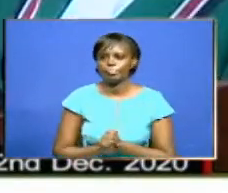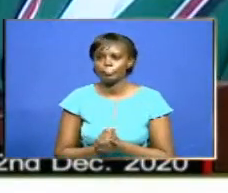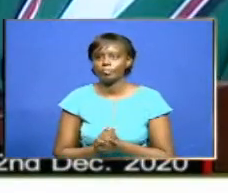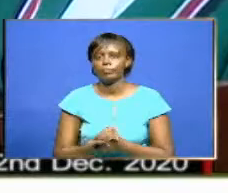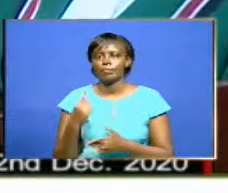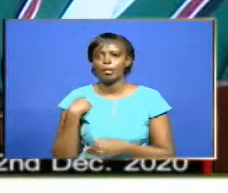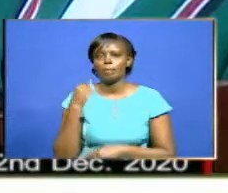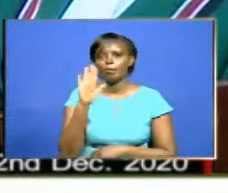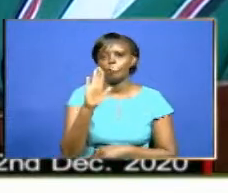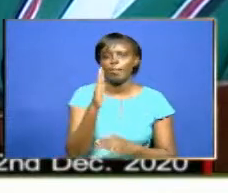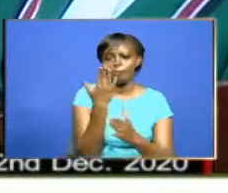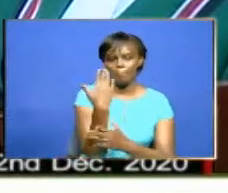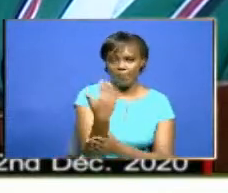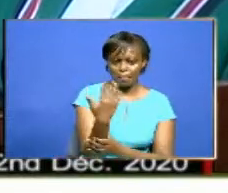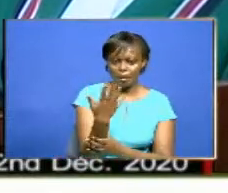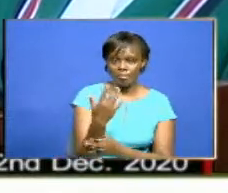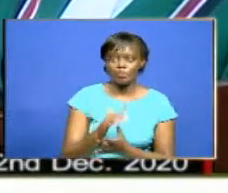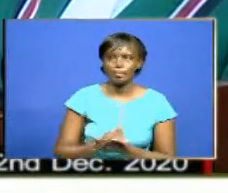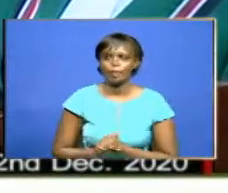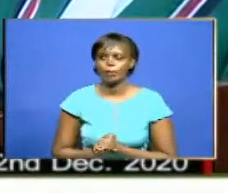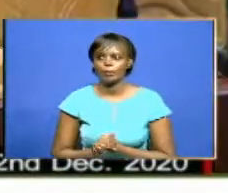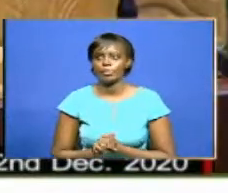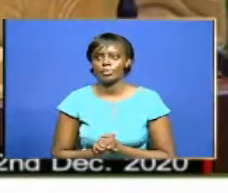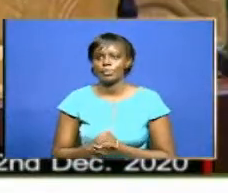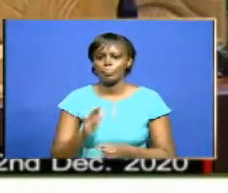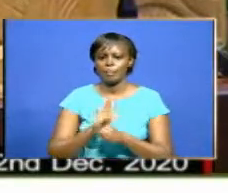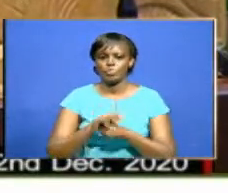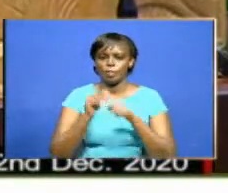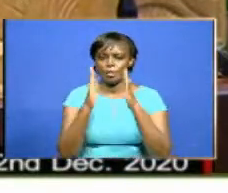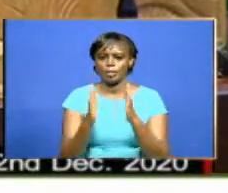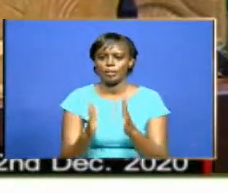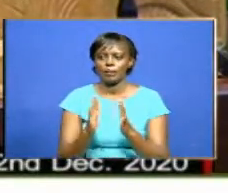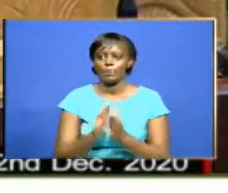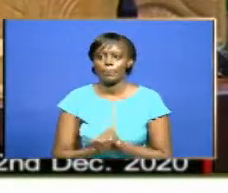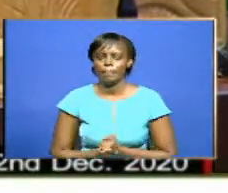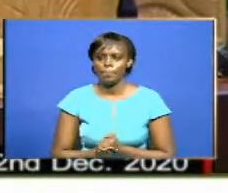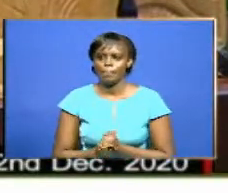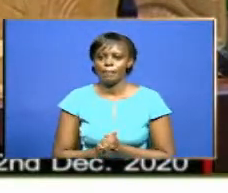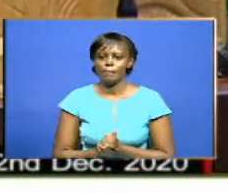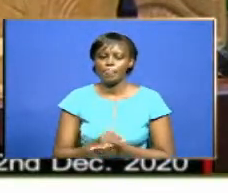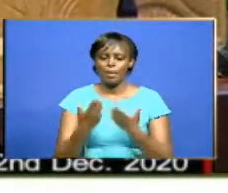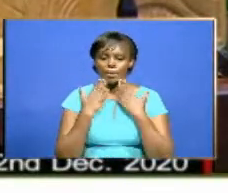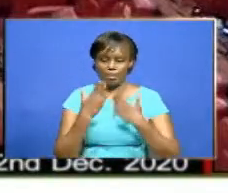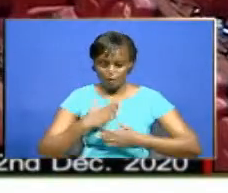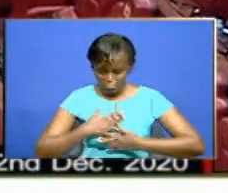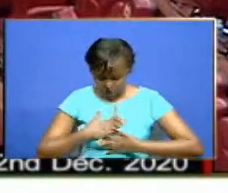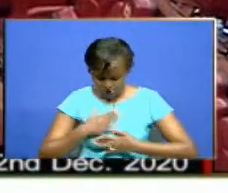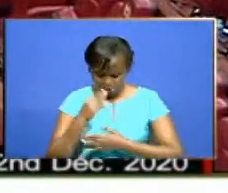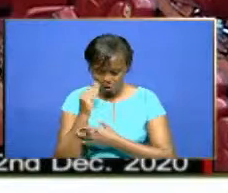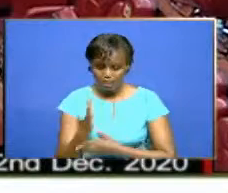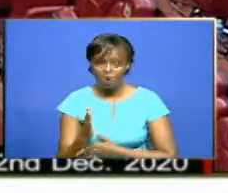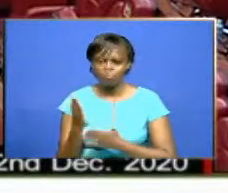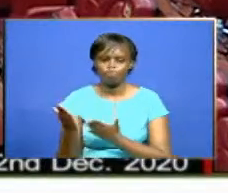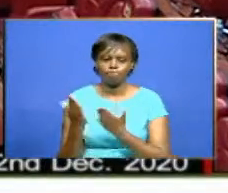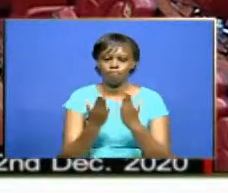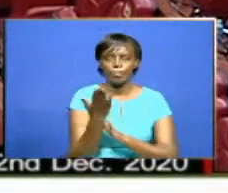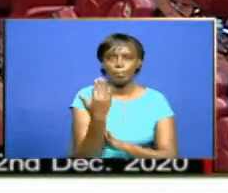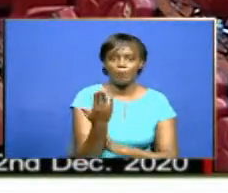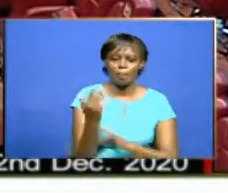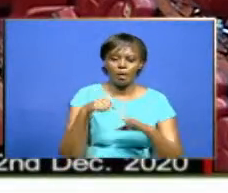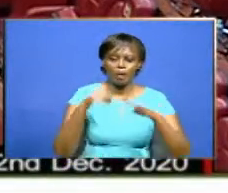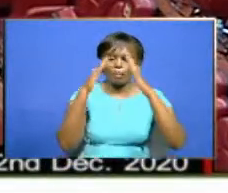Order number 5, papers. Leader of Majority. Thank you, Honorable Speaker. I beg to lay the following